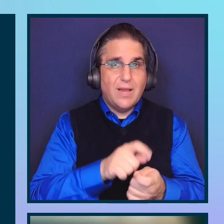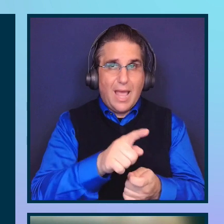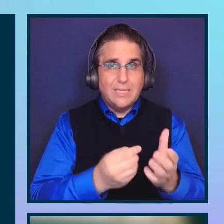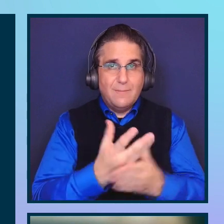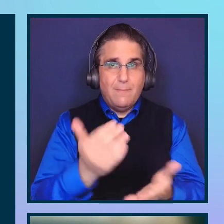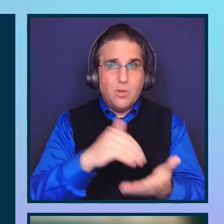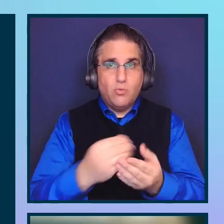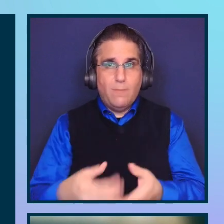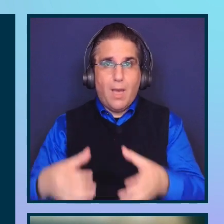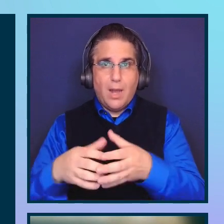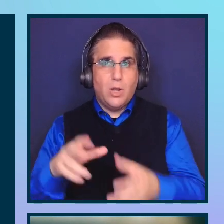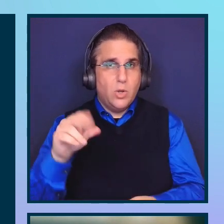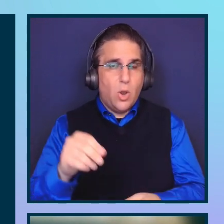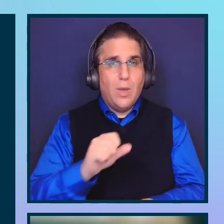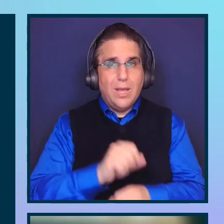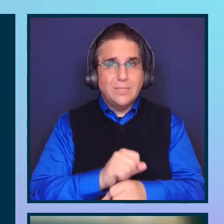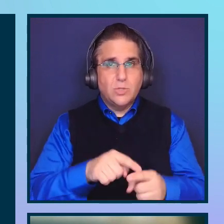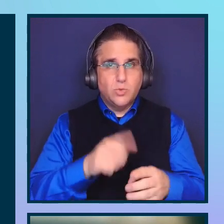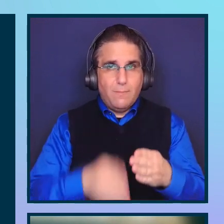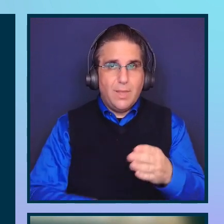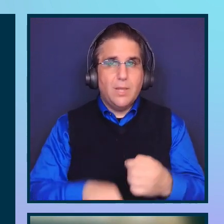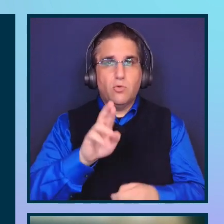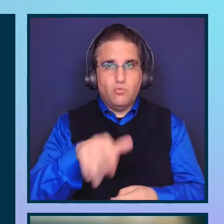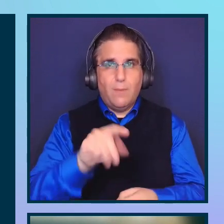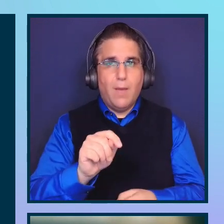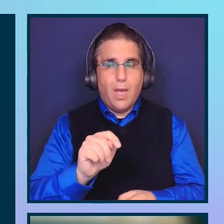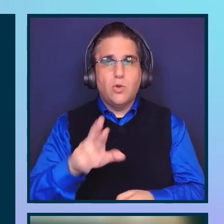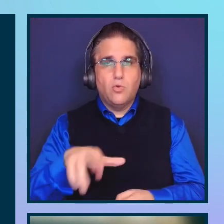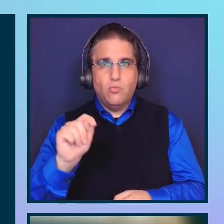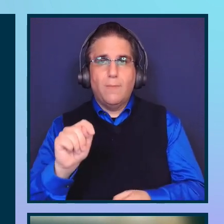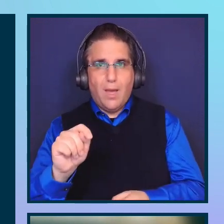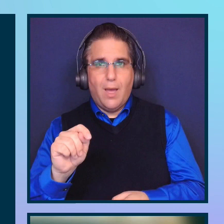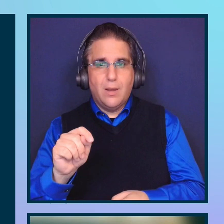No. Tasks to complete. Repot. Repot.